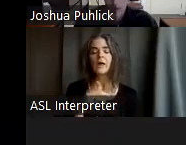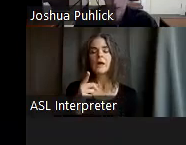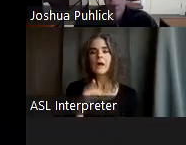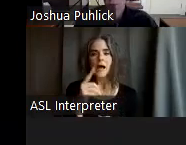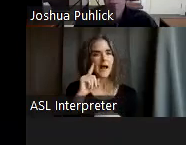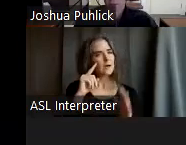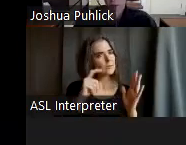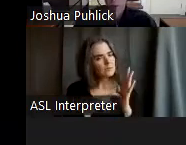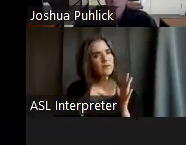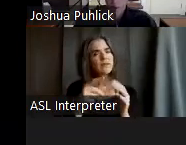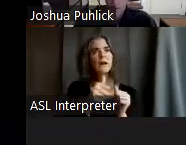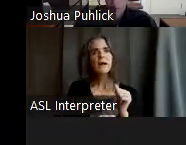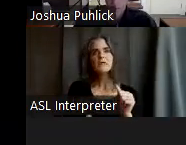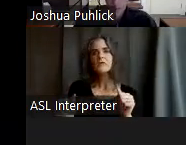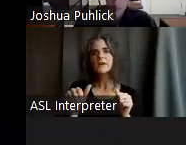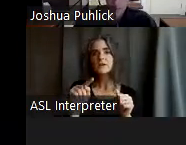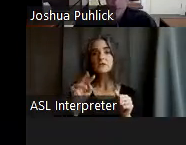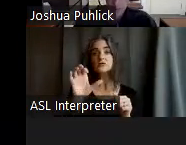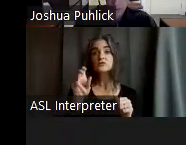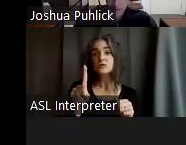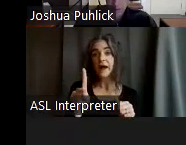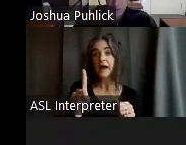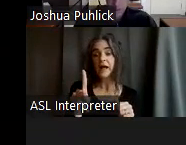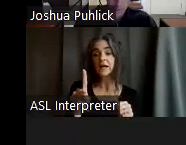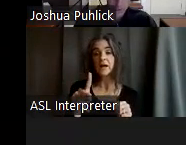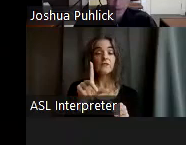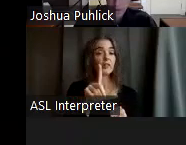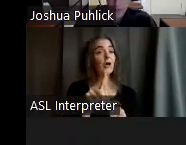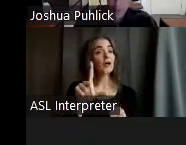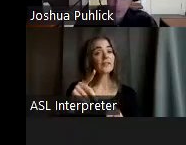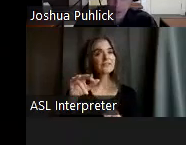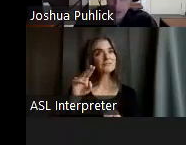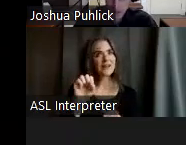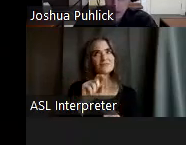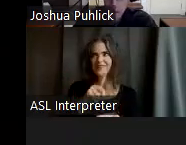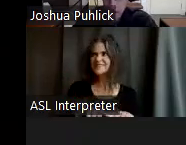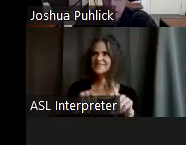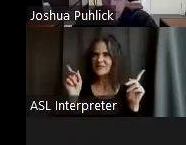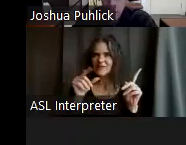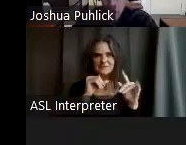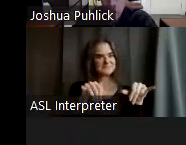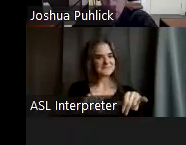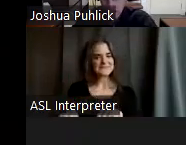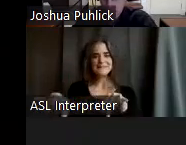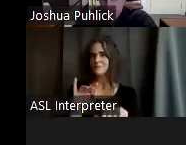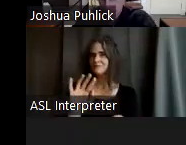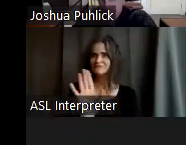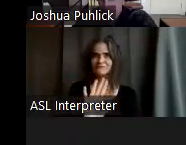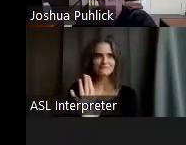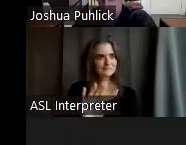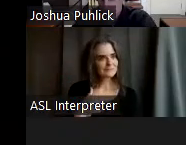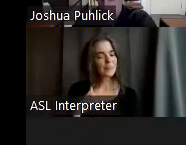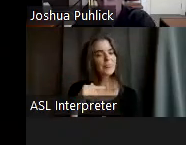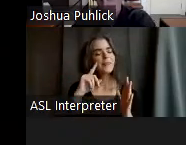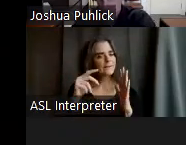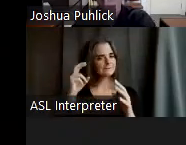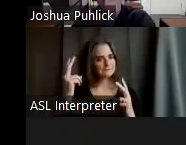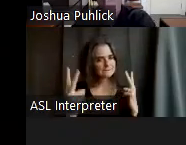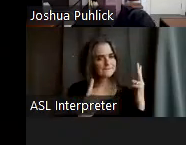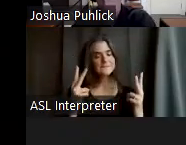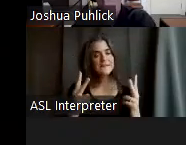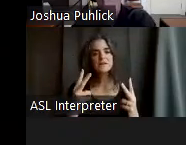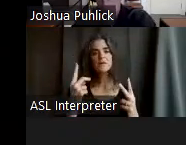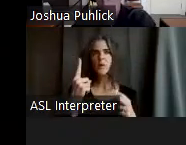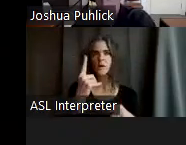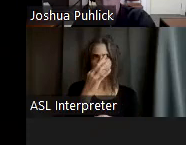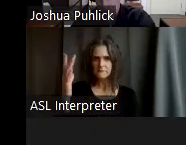every tract of longleaf pine is different. I visited places like the Austin Carry Forest in